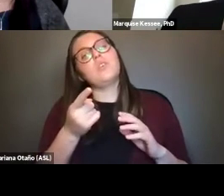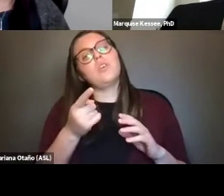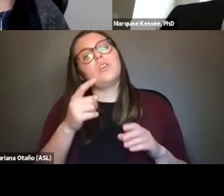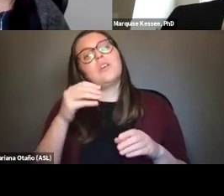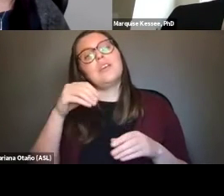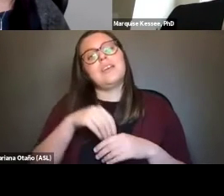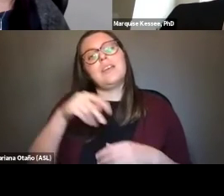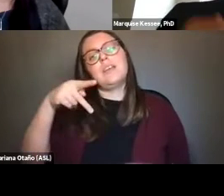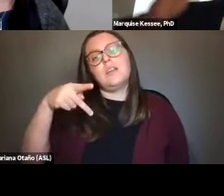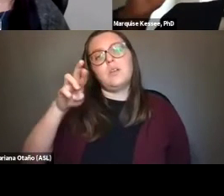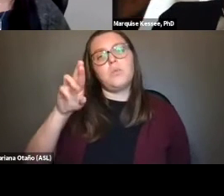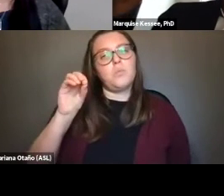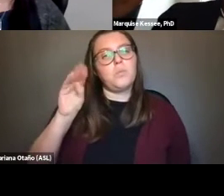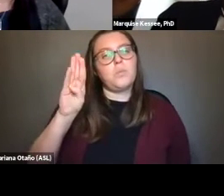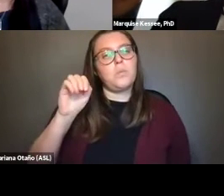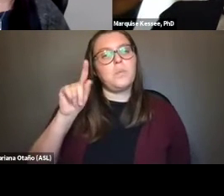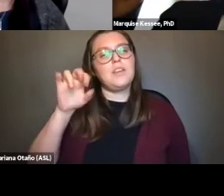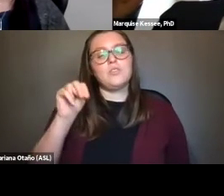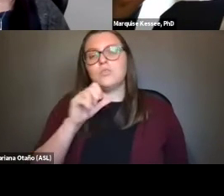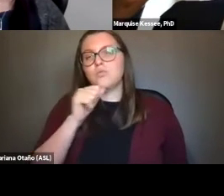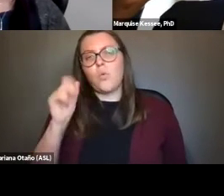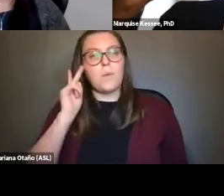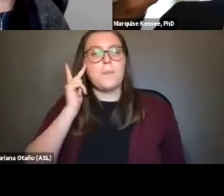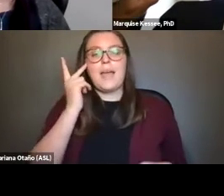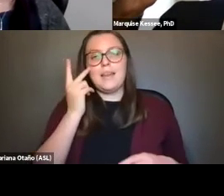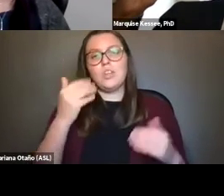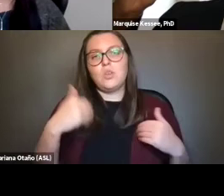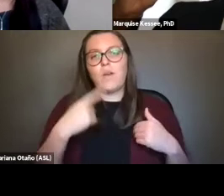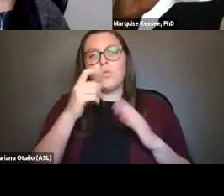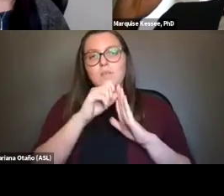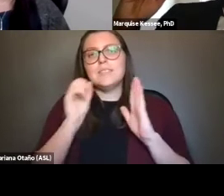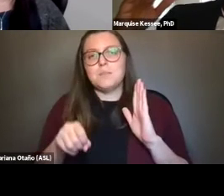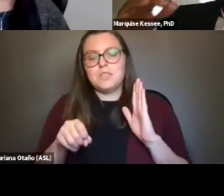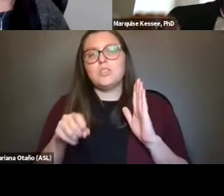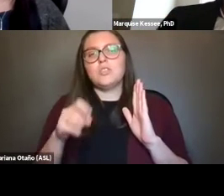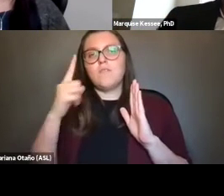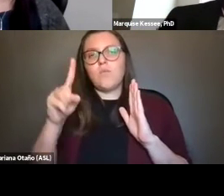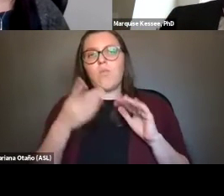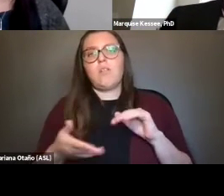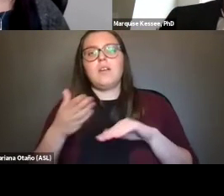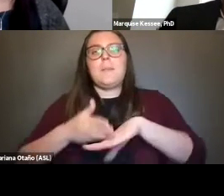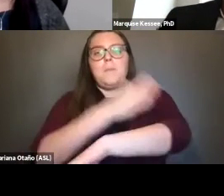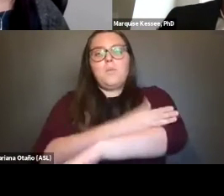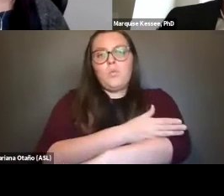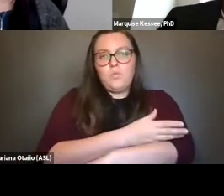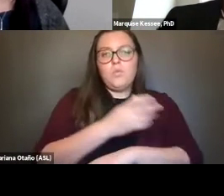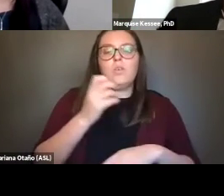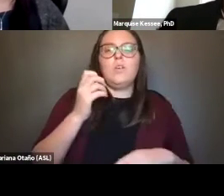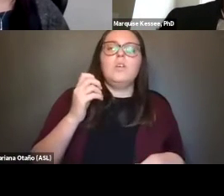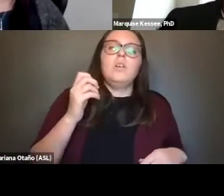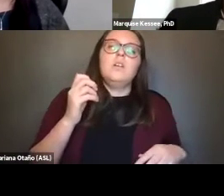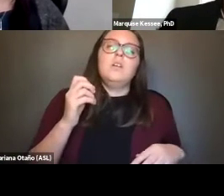one more semester to get back to good standing or to fall to suspension. And so the don't, I would say from